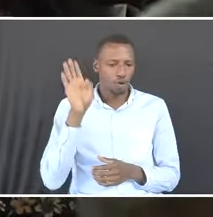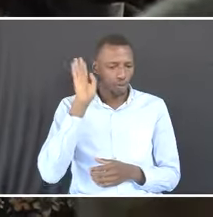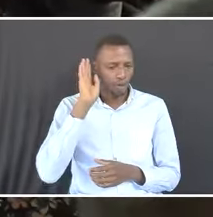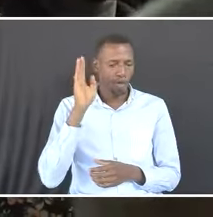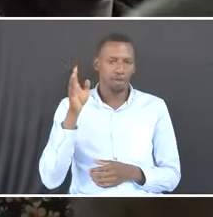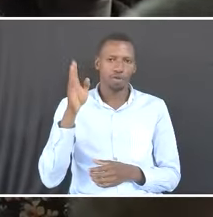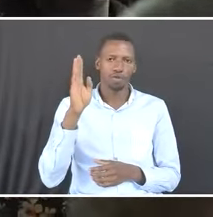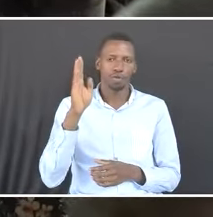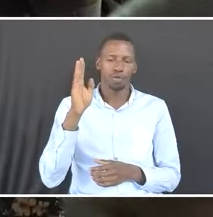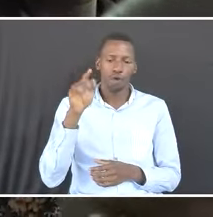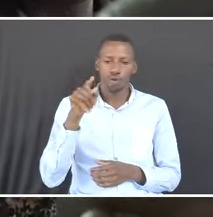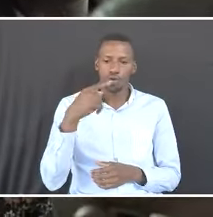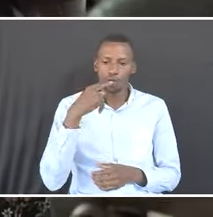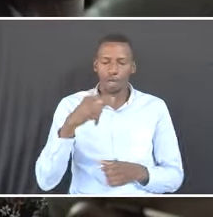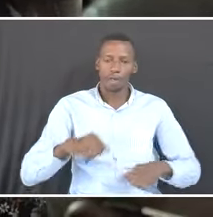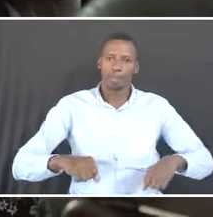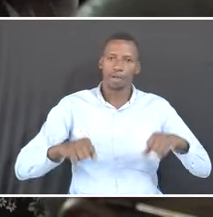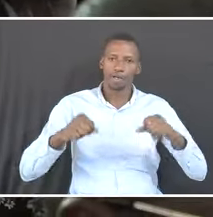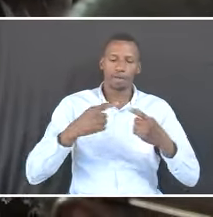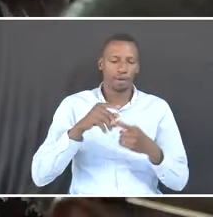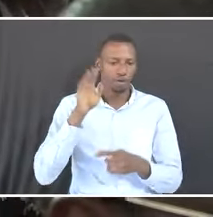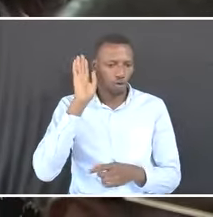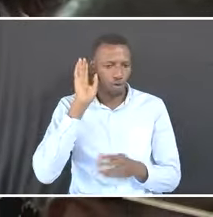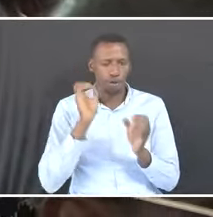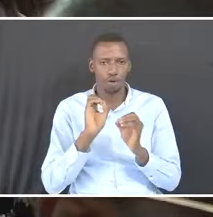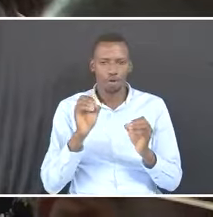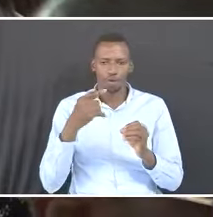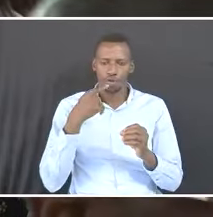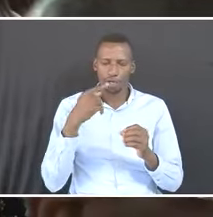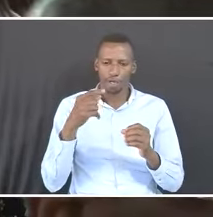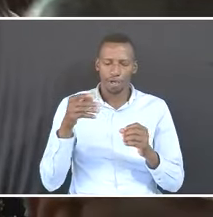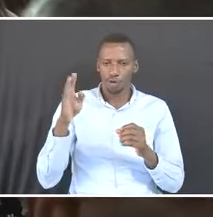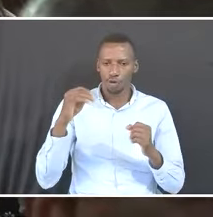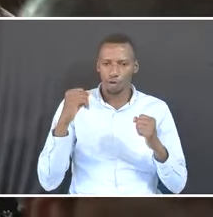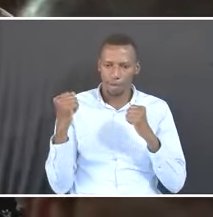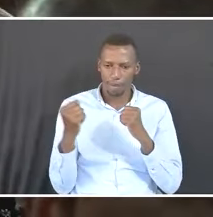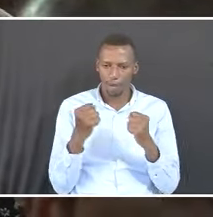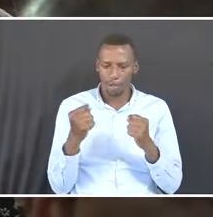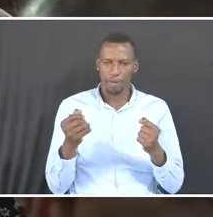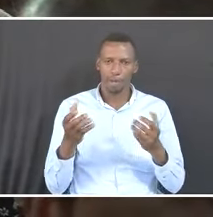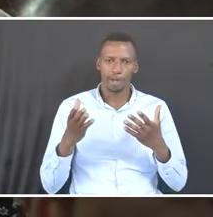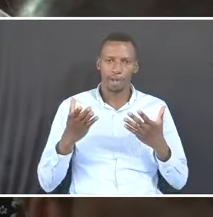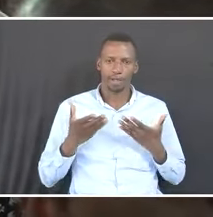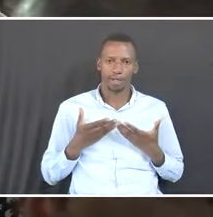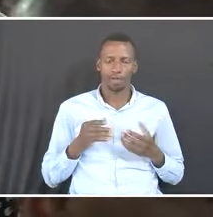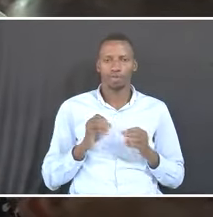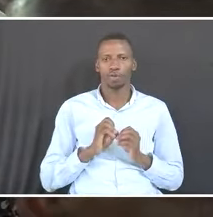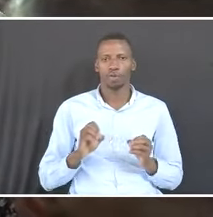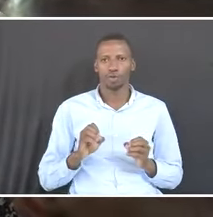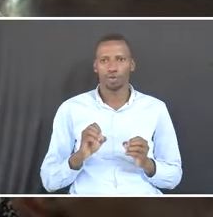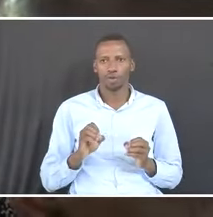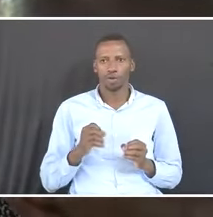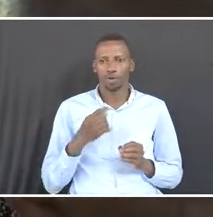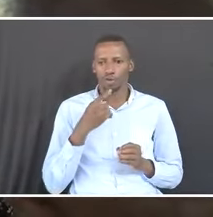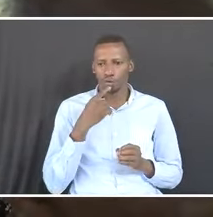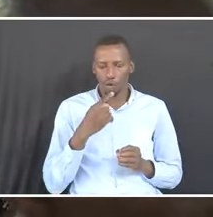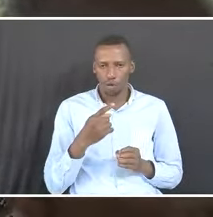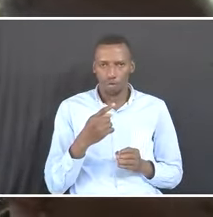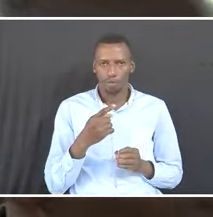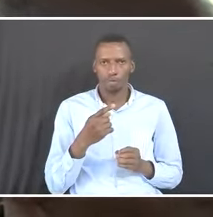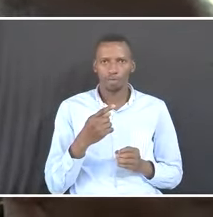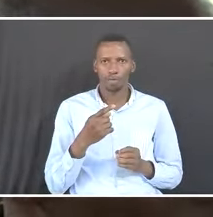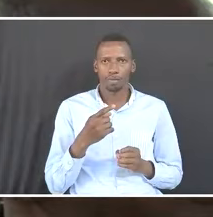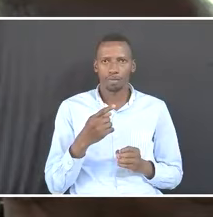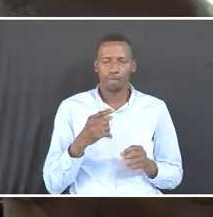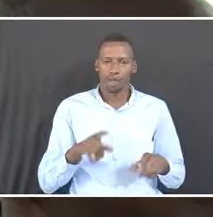You called me light and you see me not. You called me way and walk me not. You called